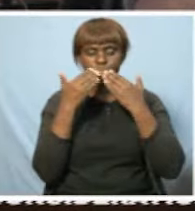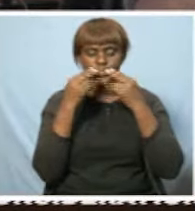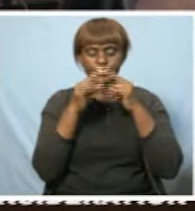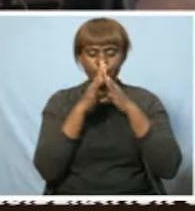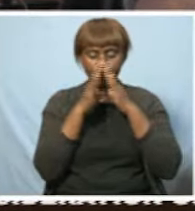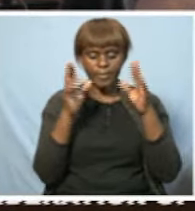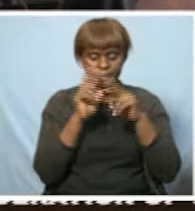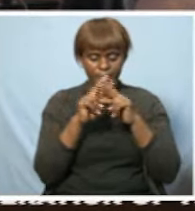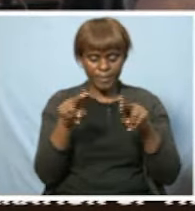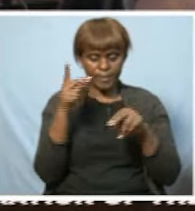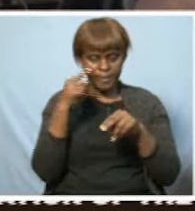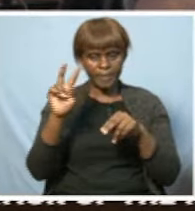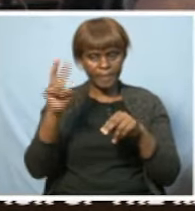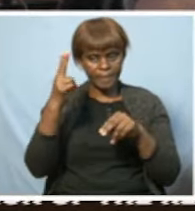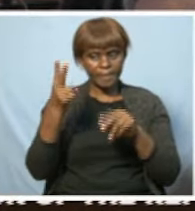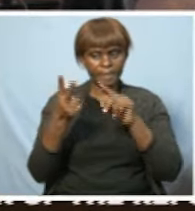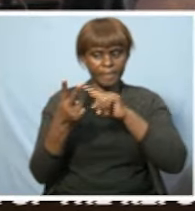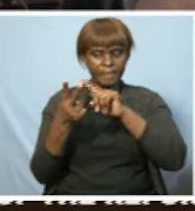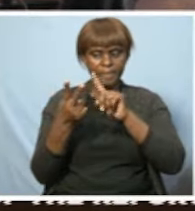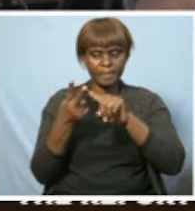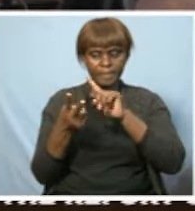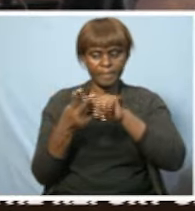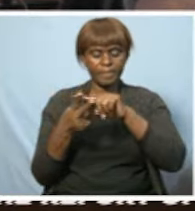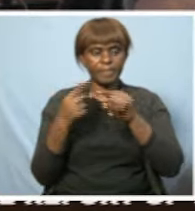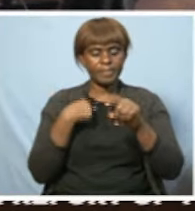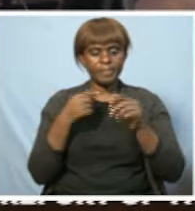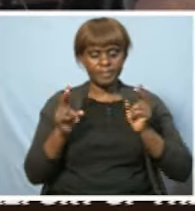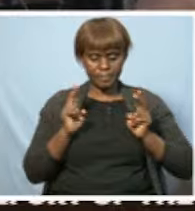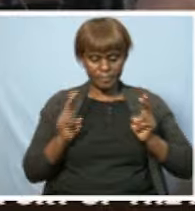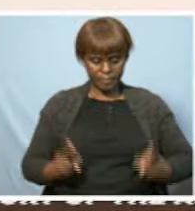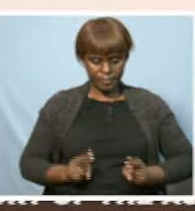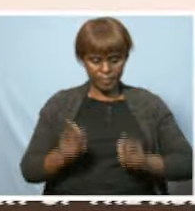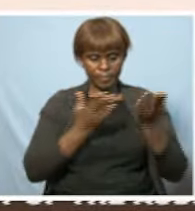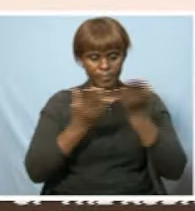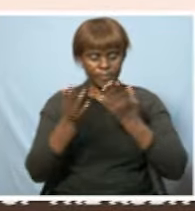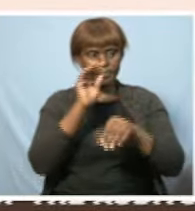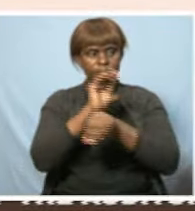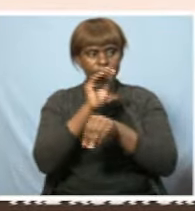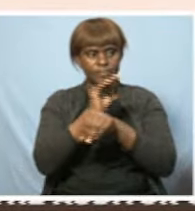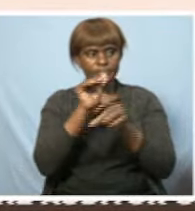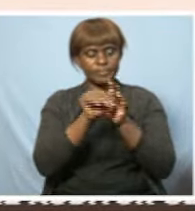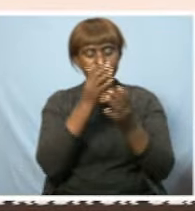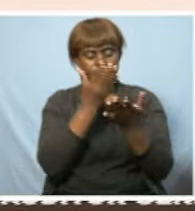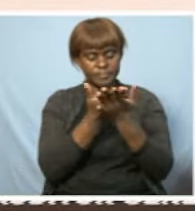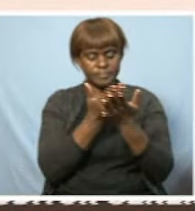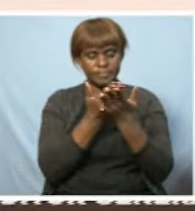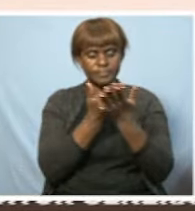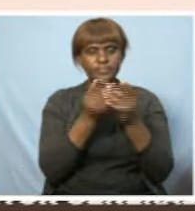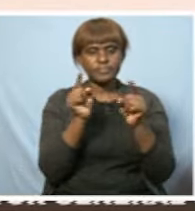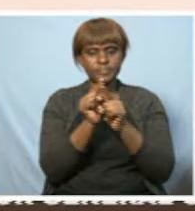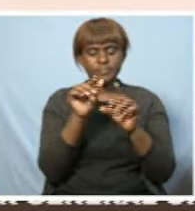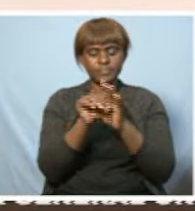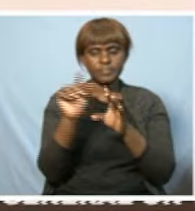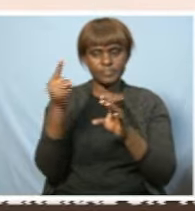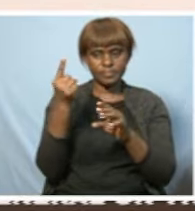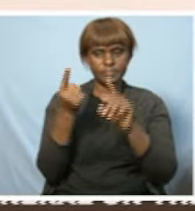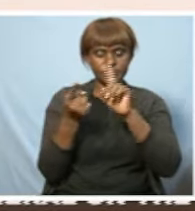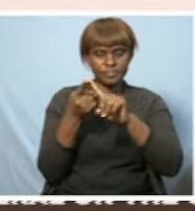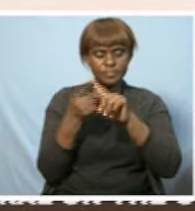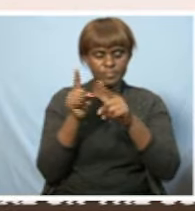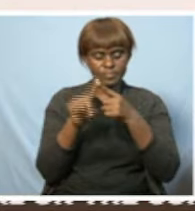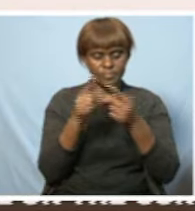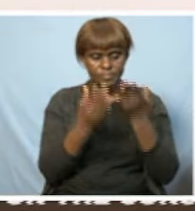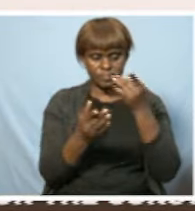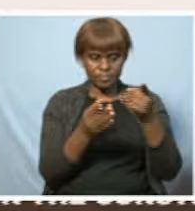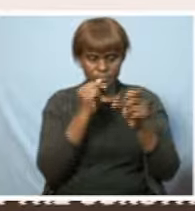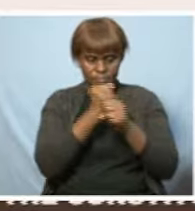Chair. For the second question, I'll ask Director Health Services to comment on that one. On the first one, as to whether these